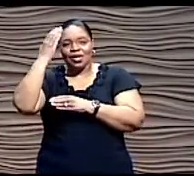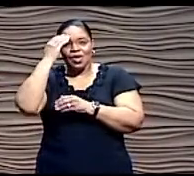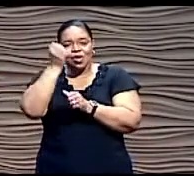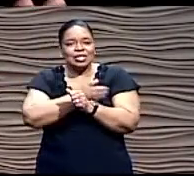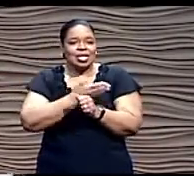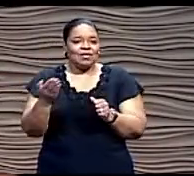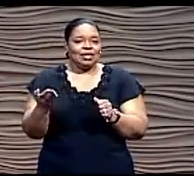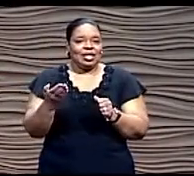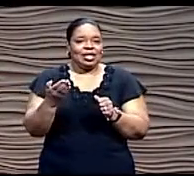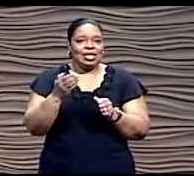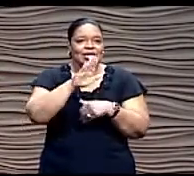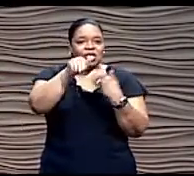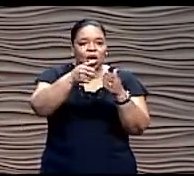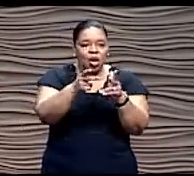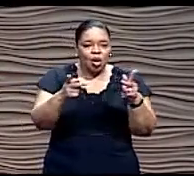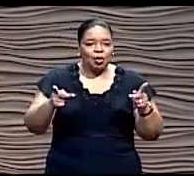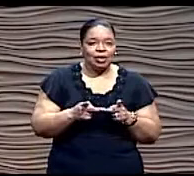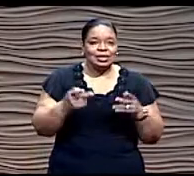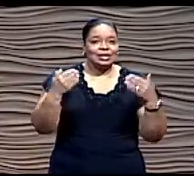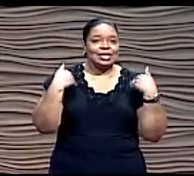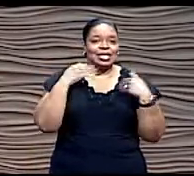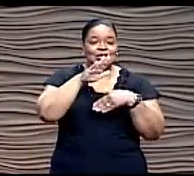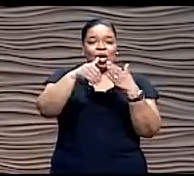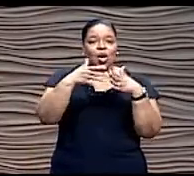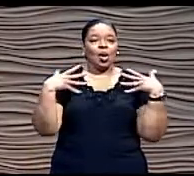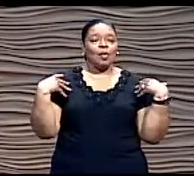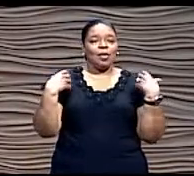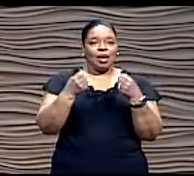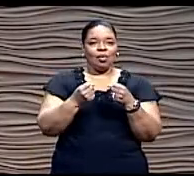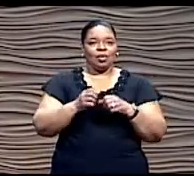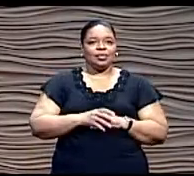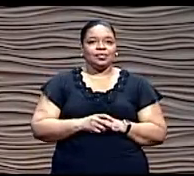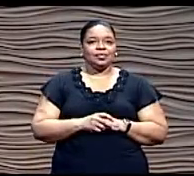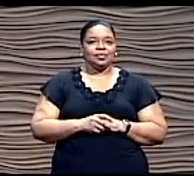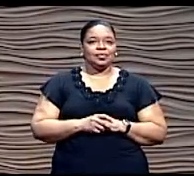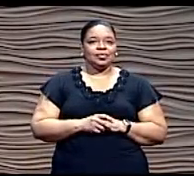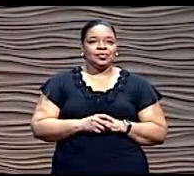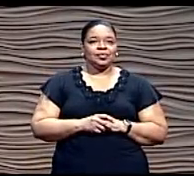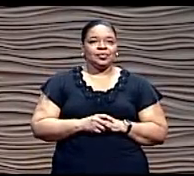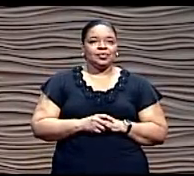God is everywhere. God has all power.